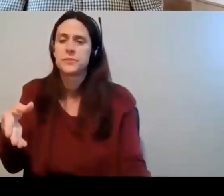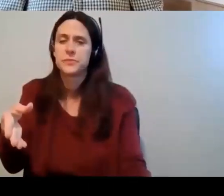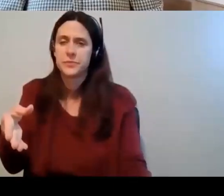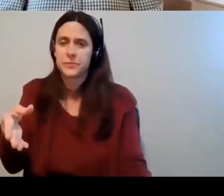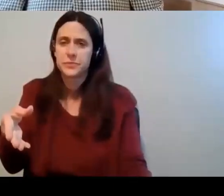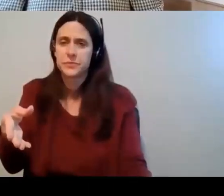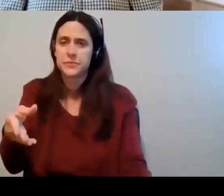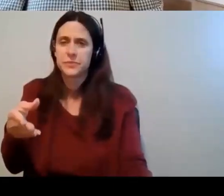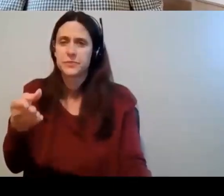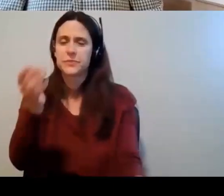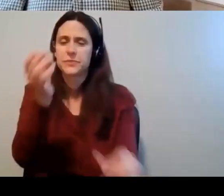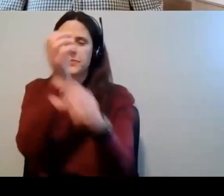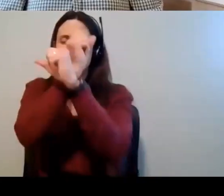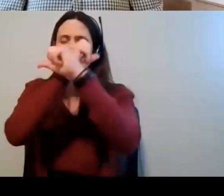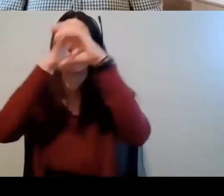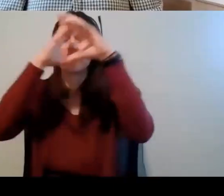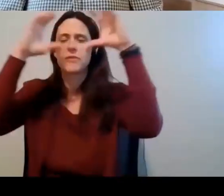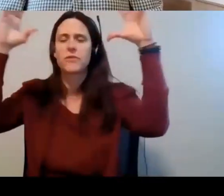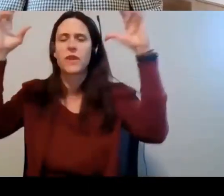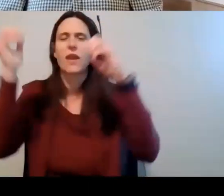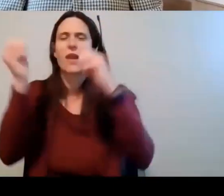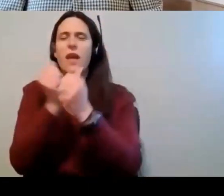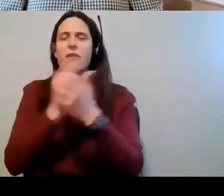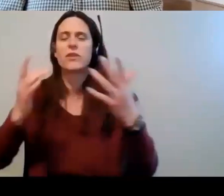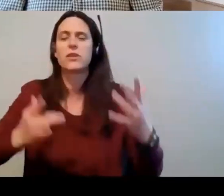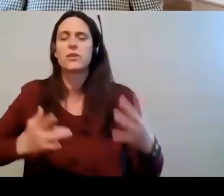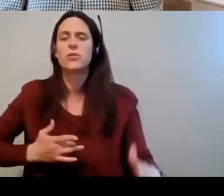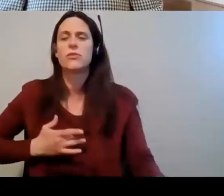Imagine what you are experiencing through all of your senses.